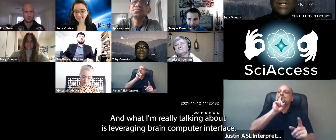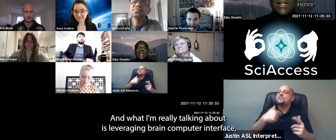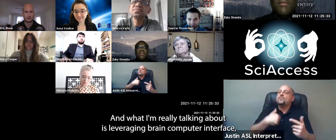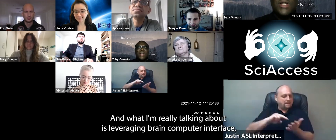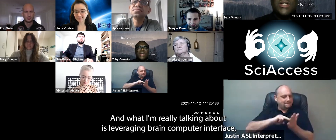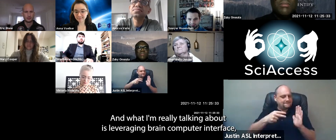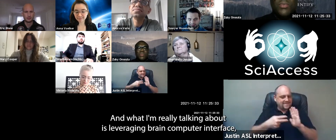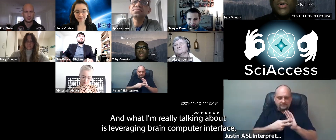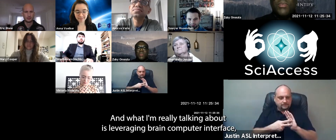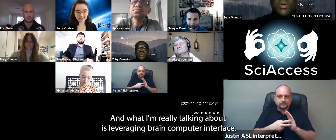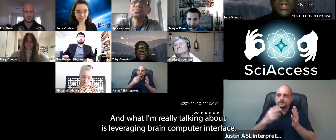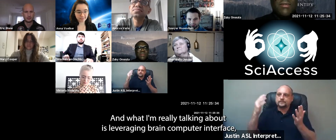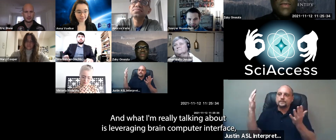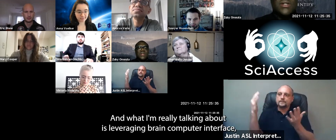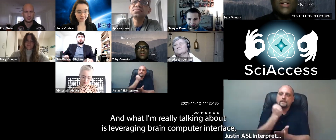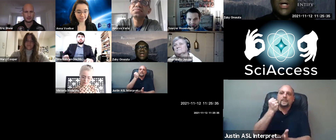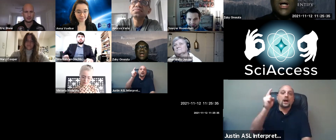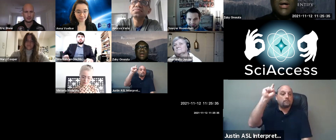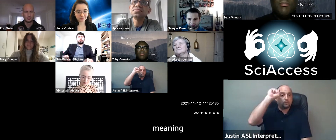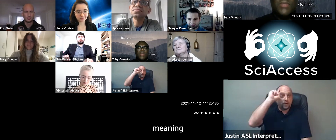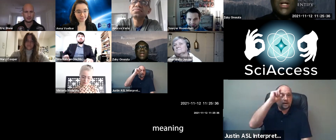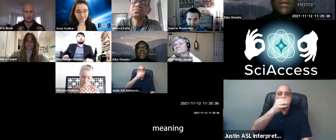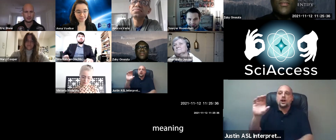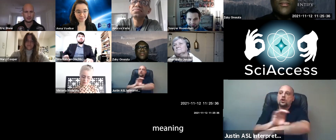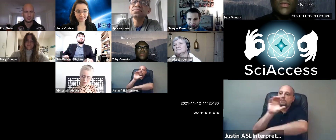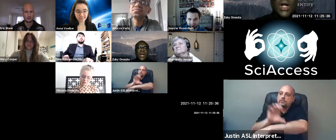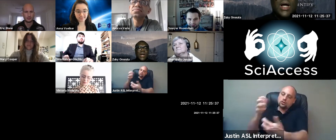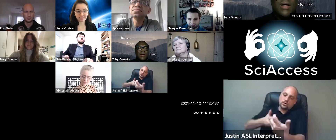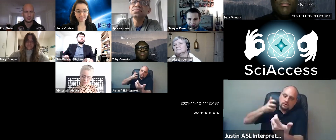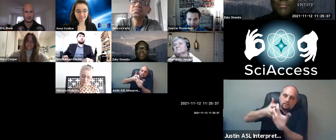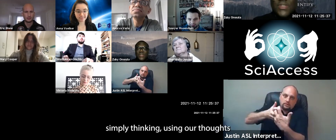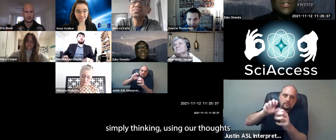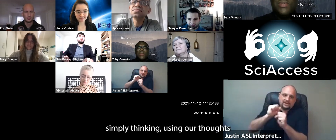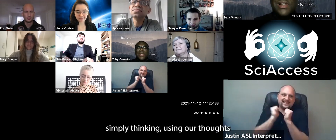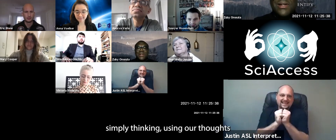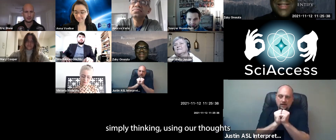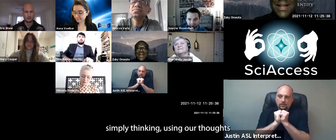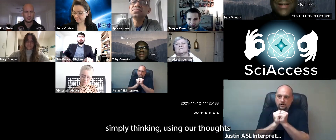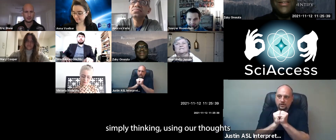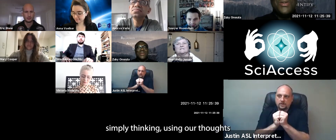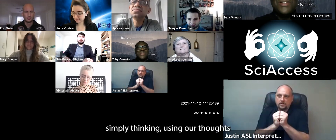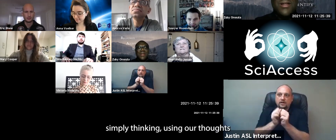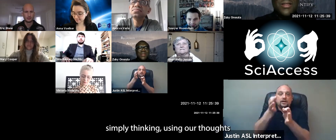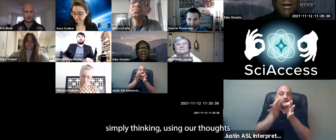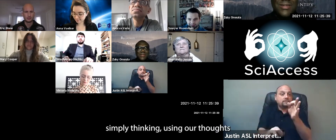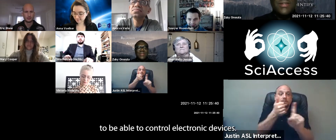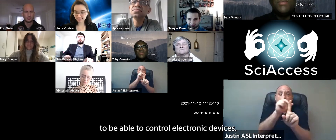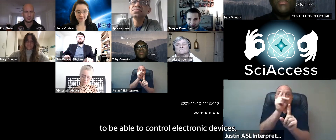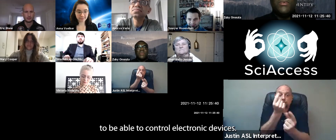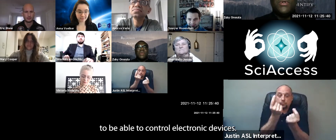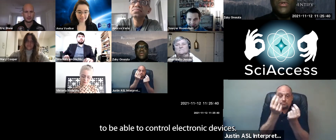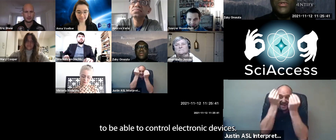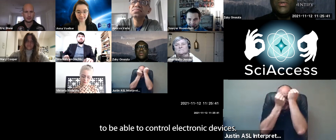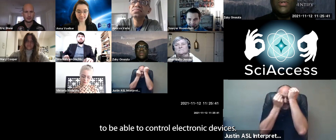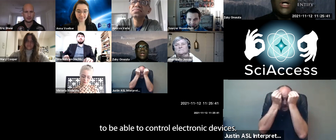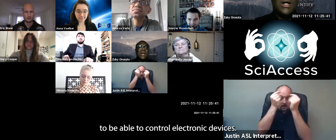is leveraging brain-computer interface, meaning simply thinking, using our thoughts to be able